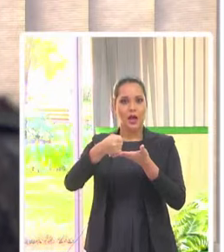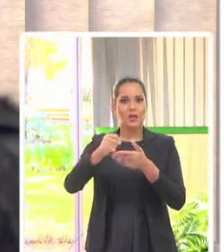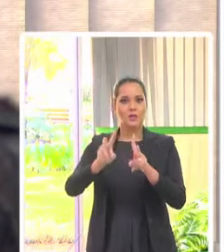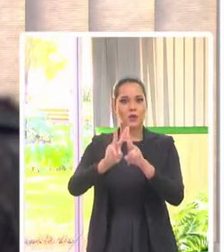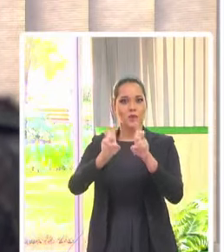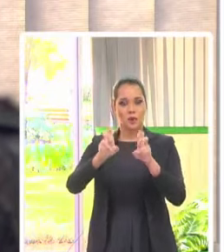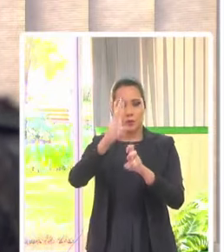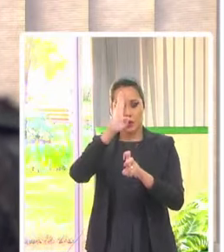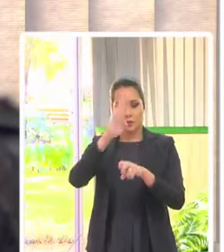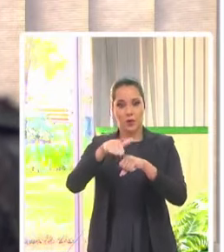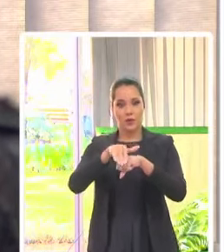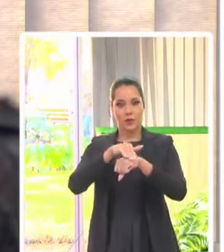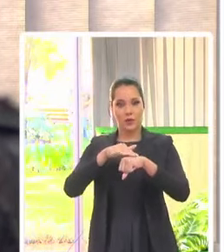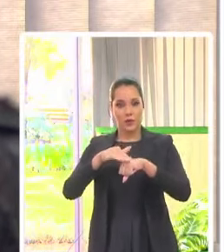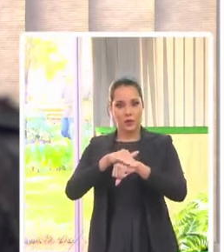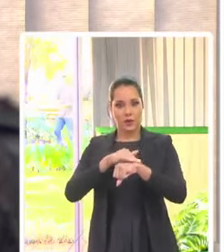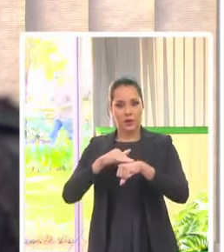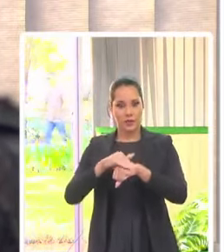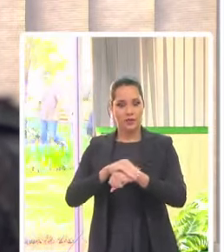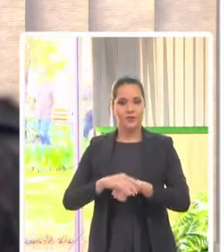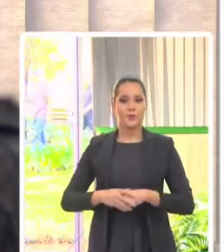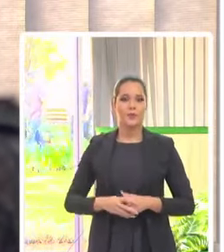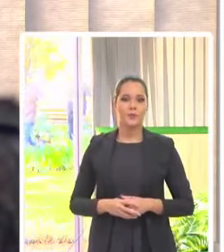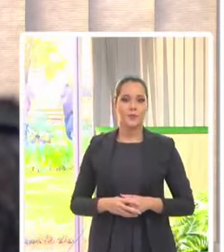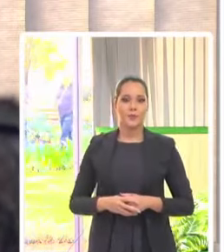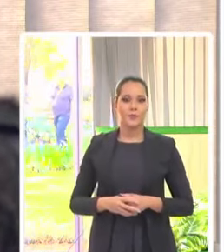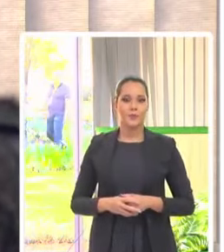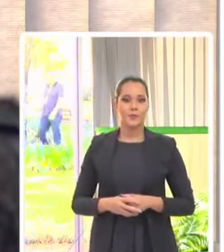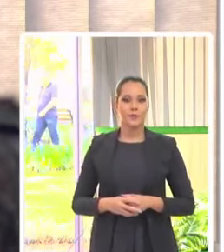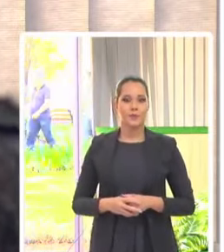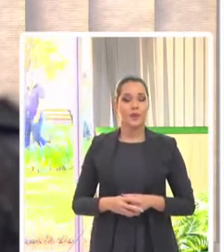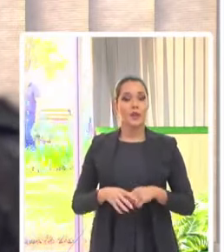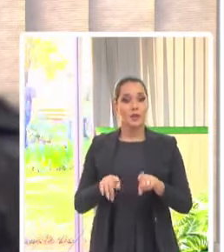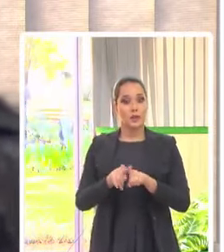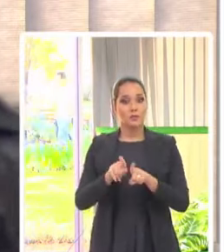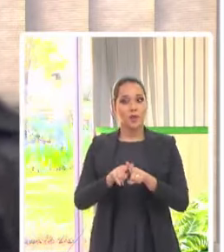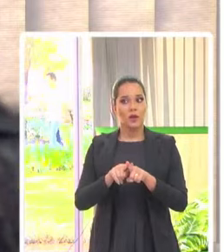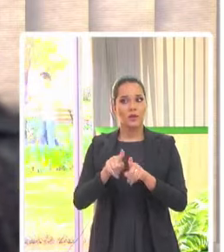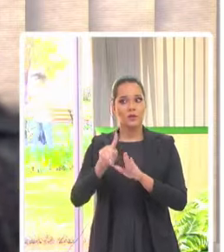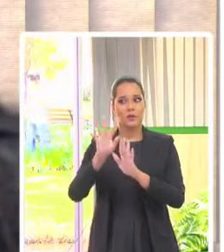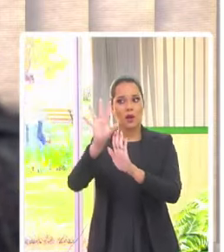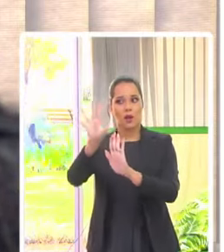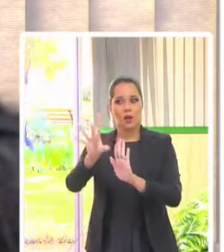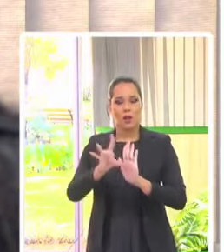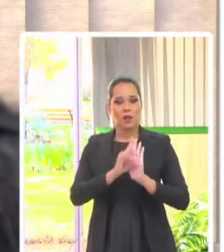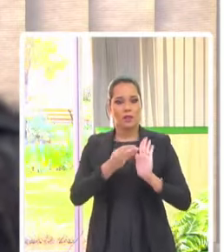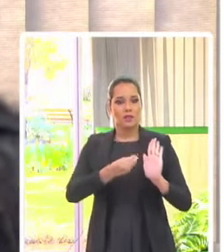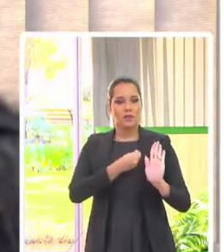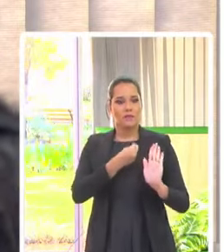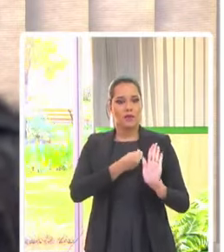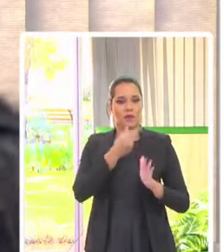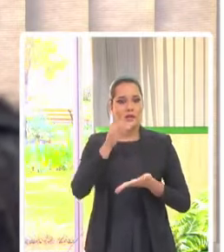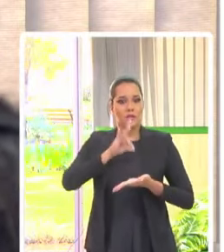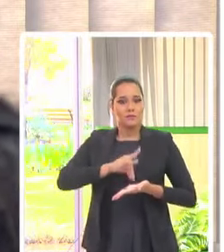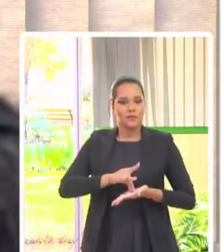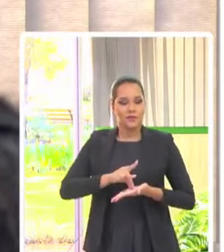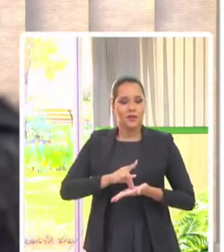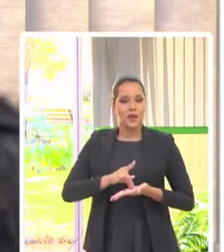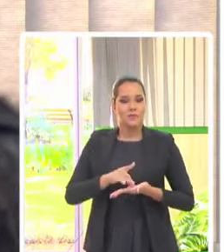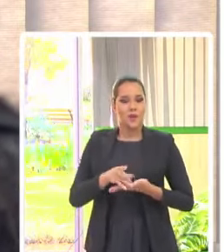conversation to real life through implementation of policies.